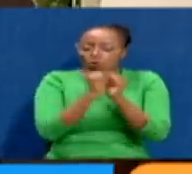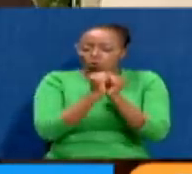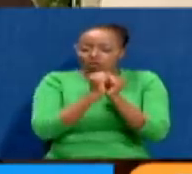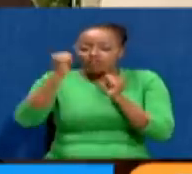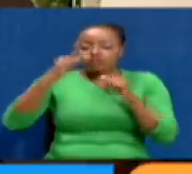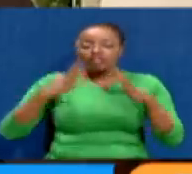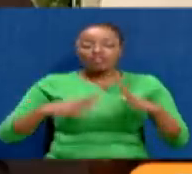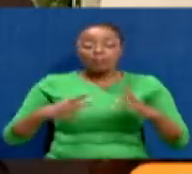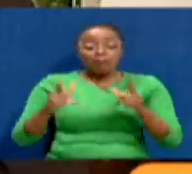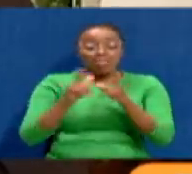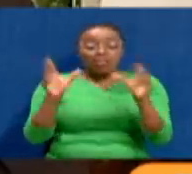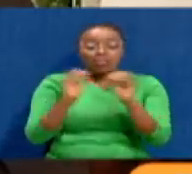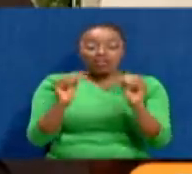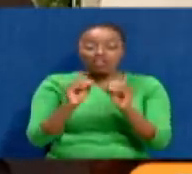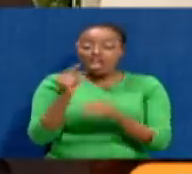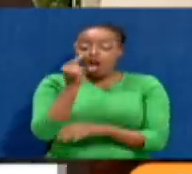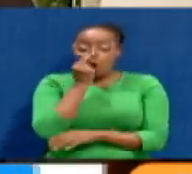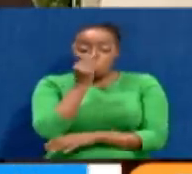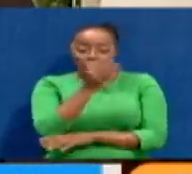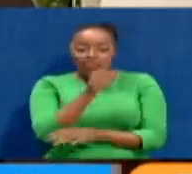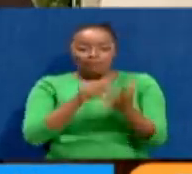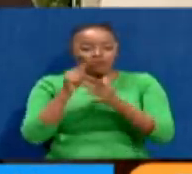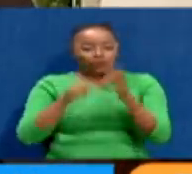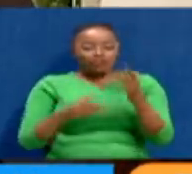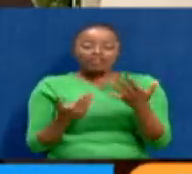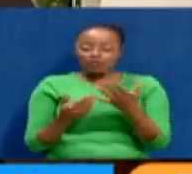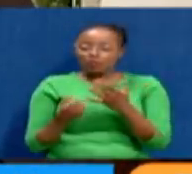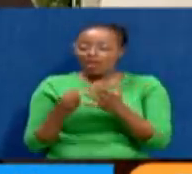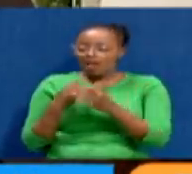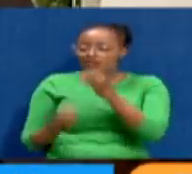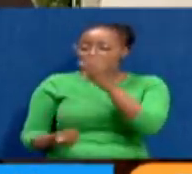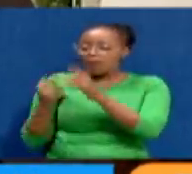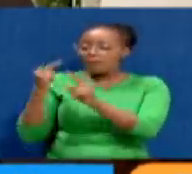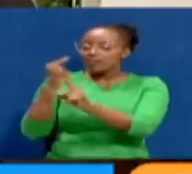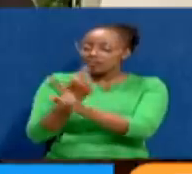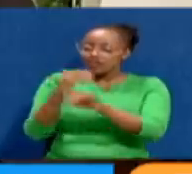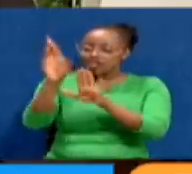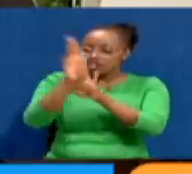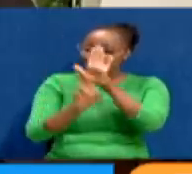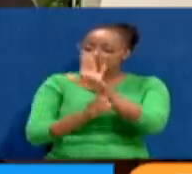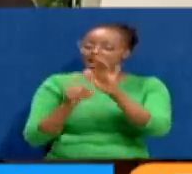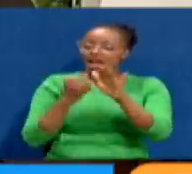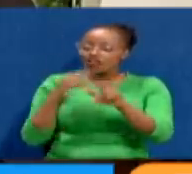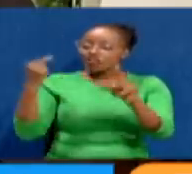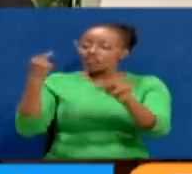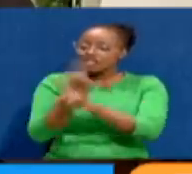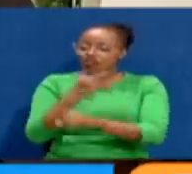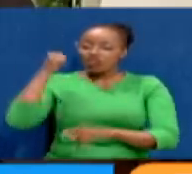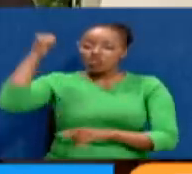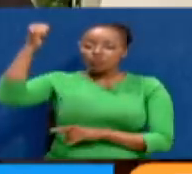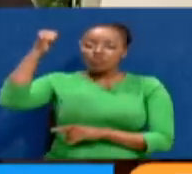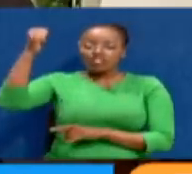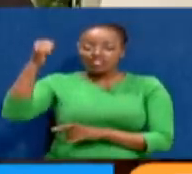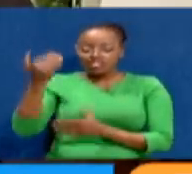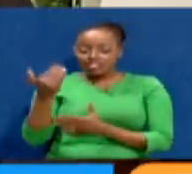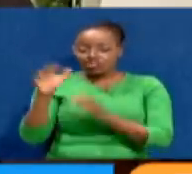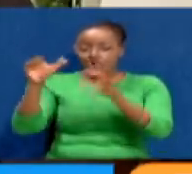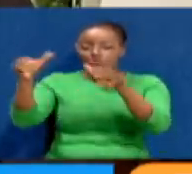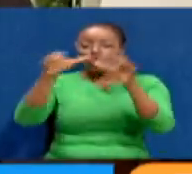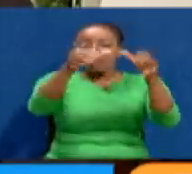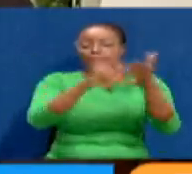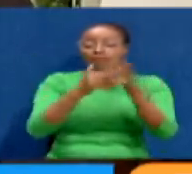15 people in a homestead. Therefore, we have set out different rules for different political inclinations,